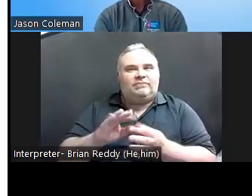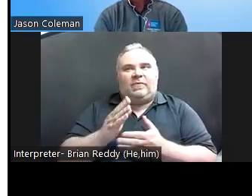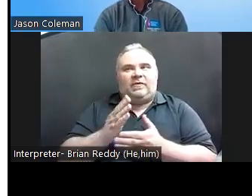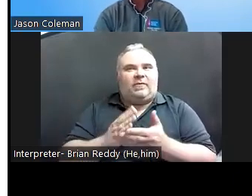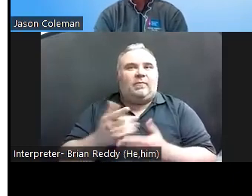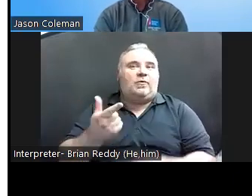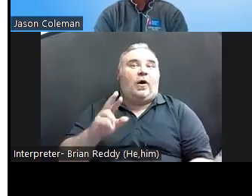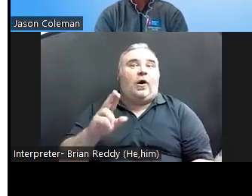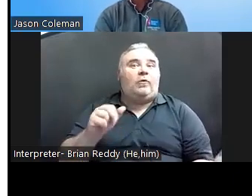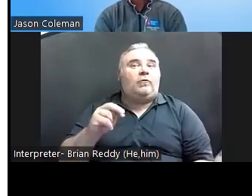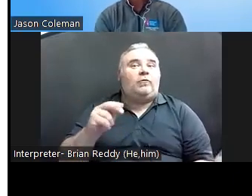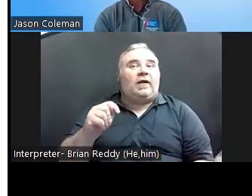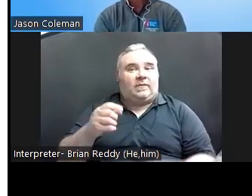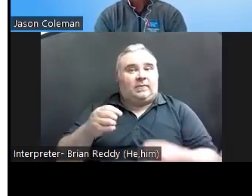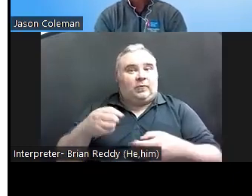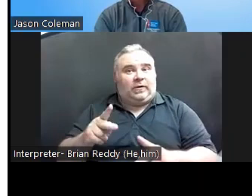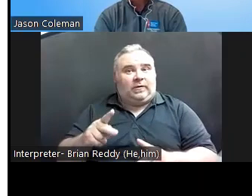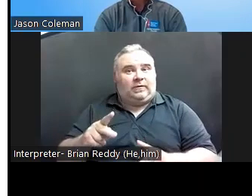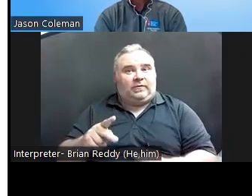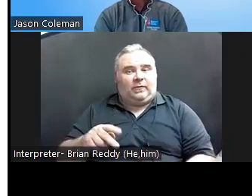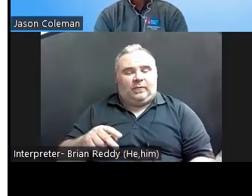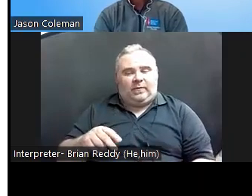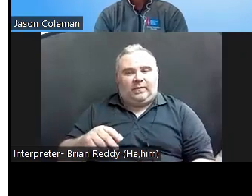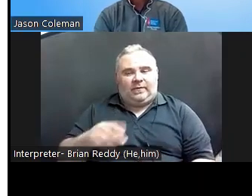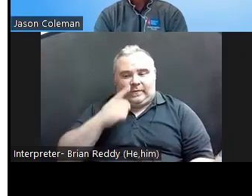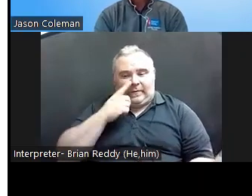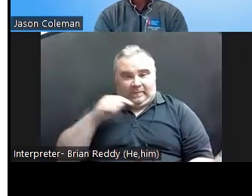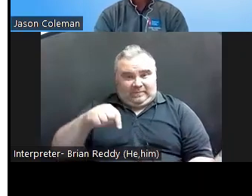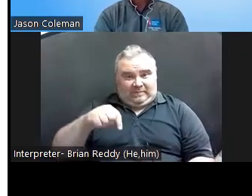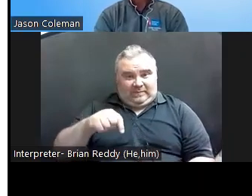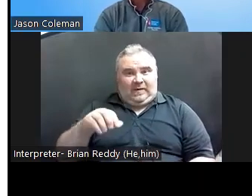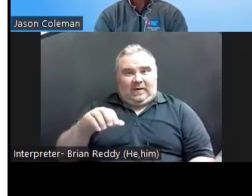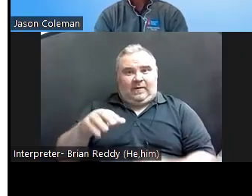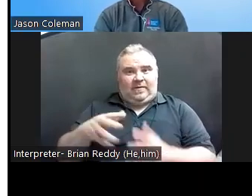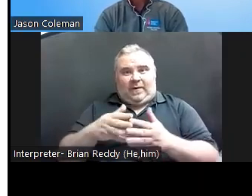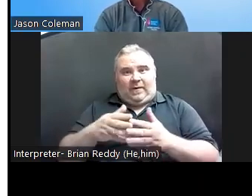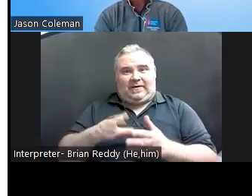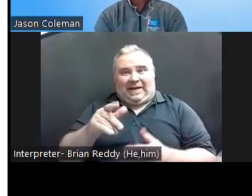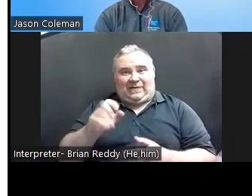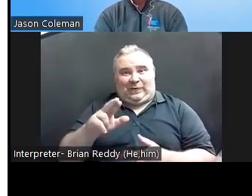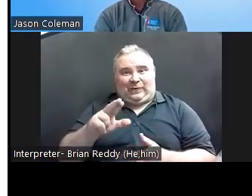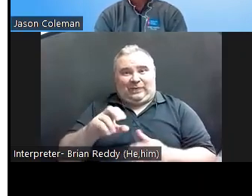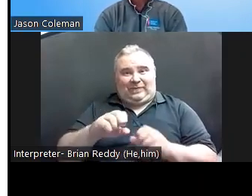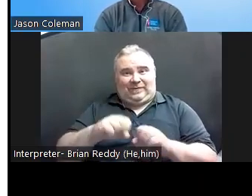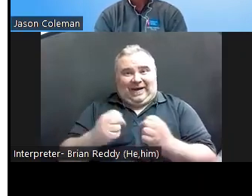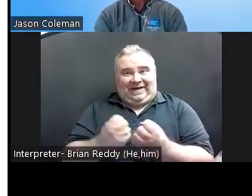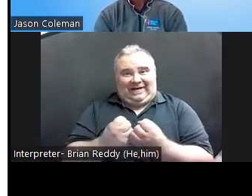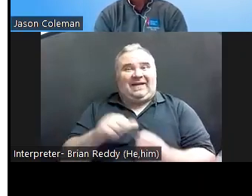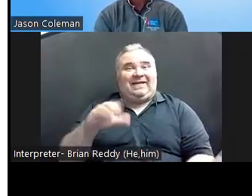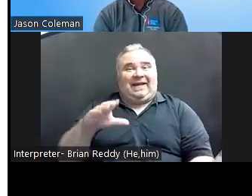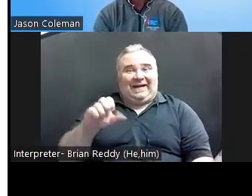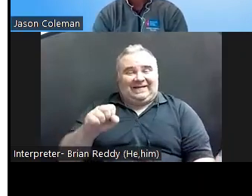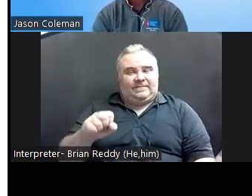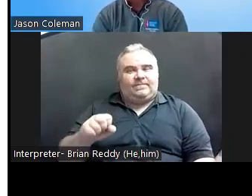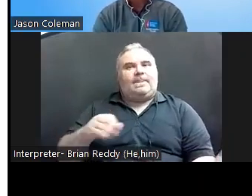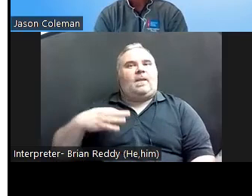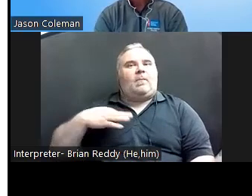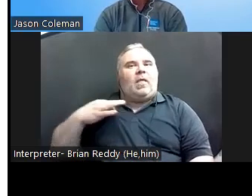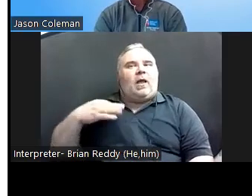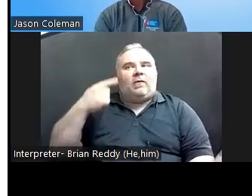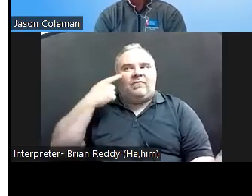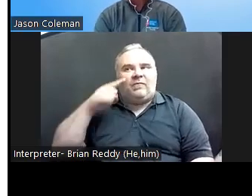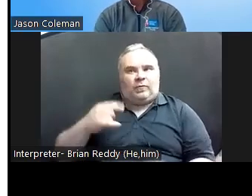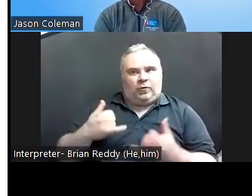grant opportunities. The American Cancer Society is also in the process of applying for a